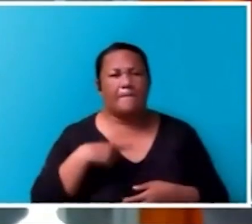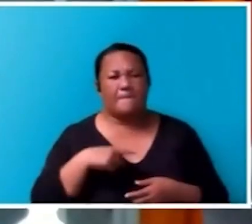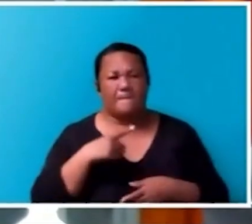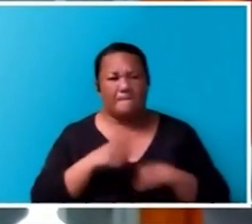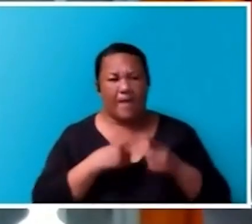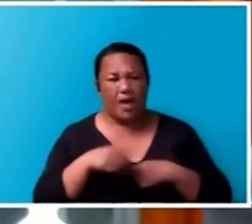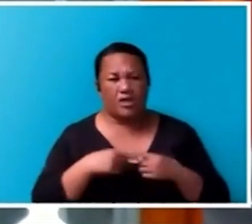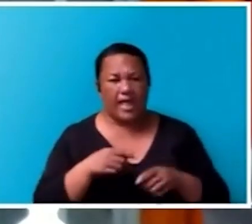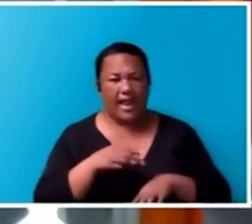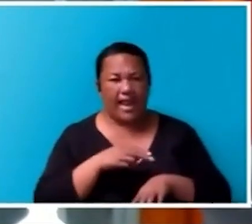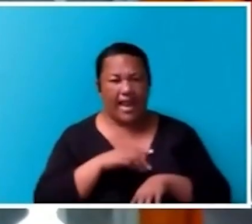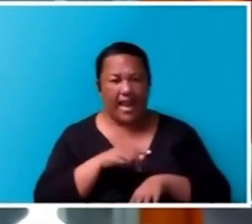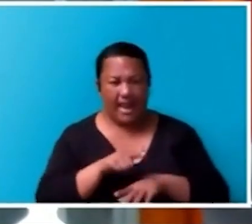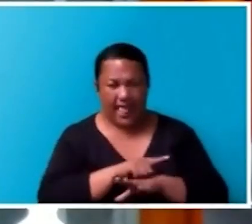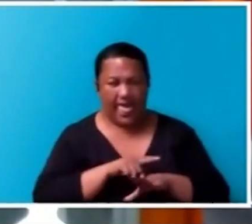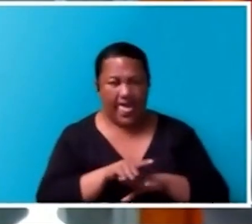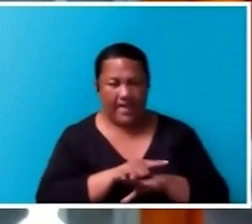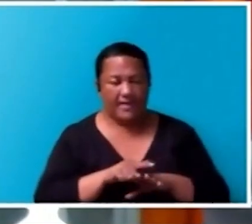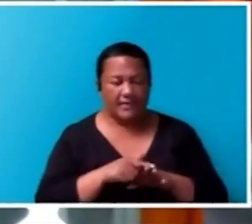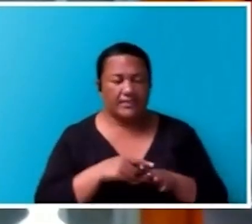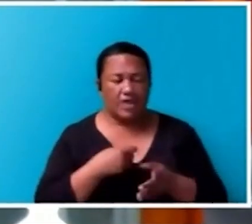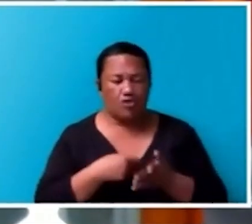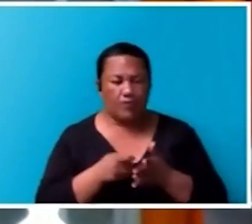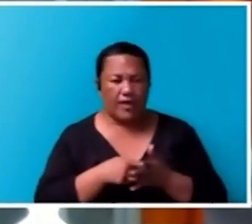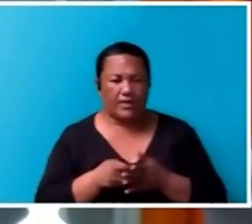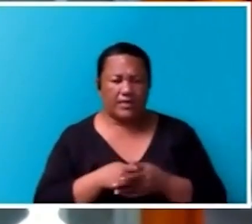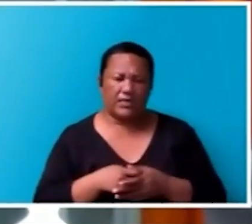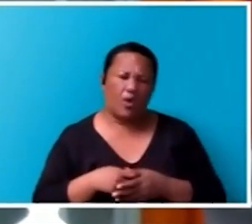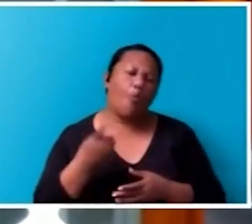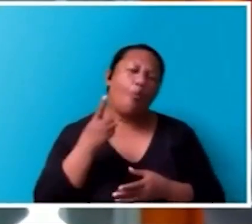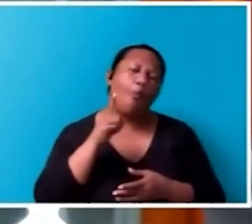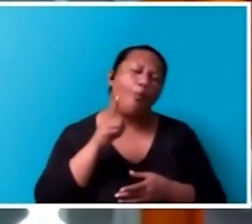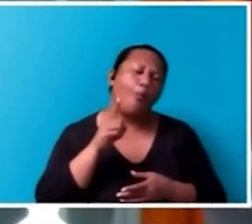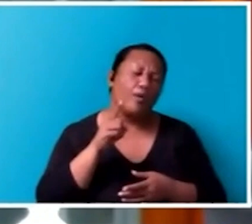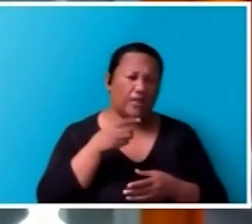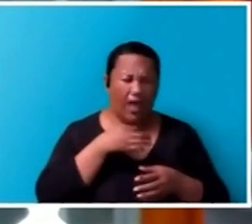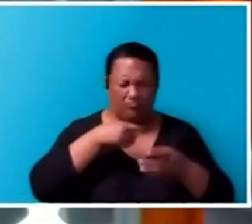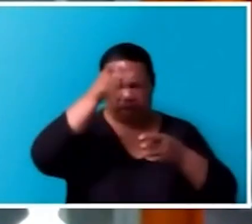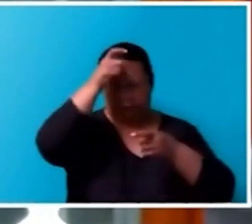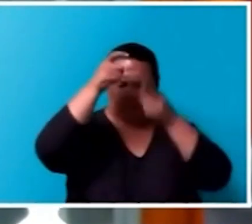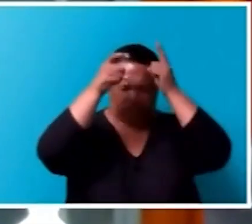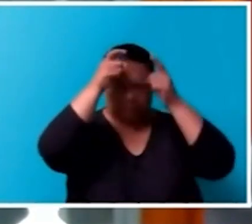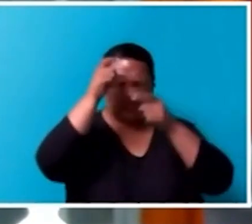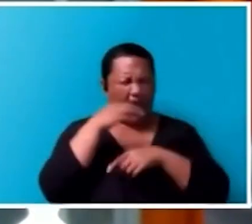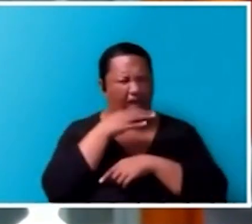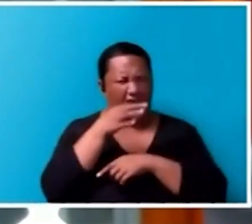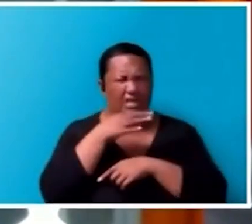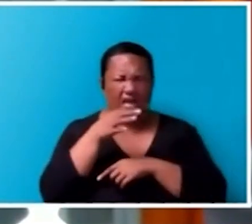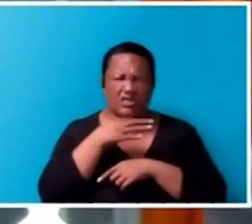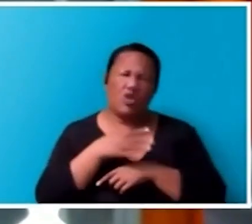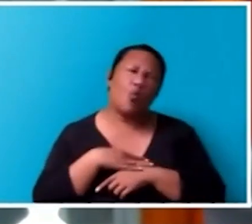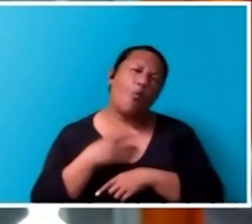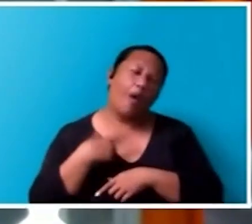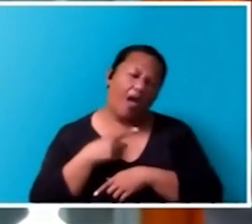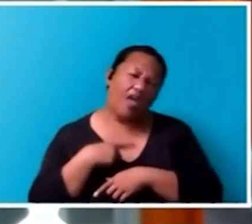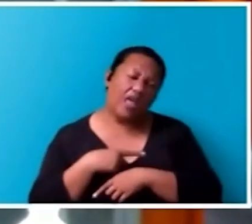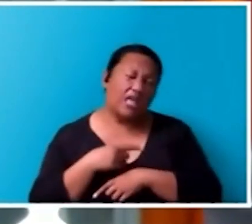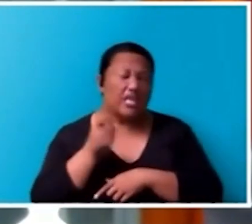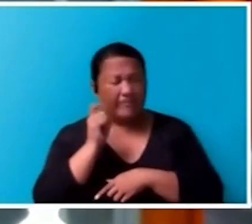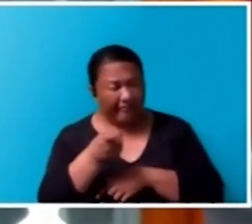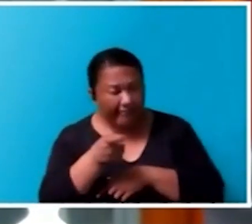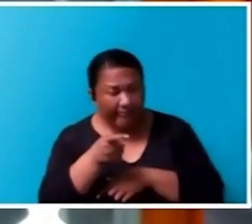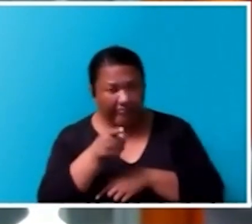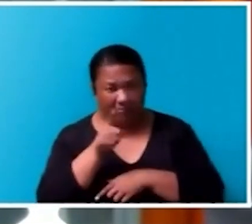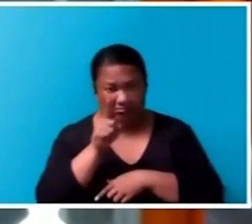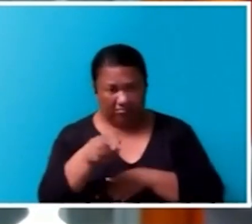lease is not renewed? Will the government step in to secure this important asset for the people of Nosori and the surrounding